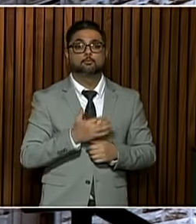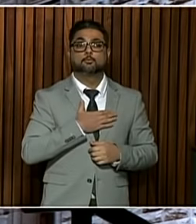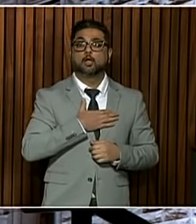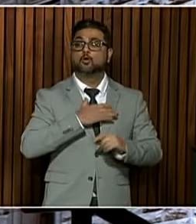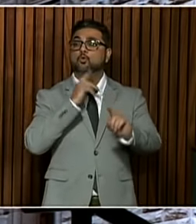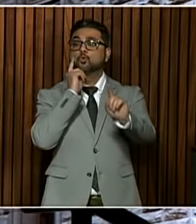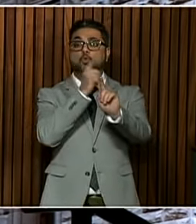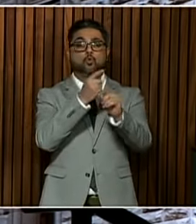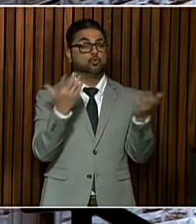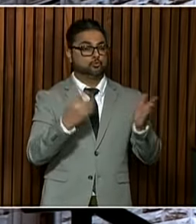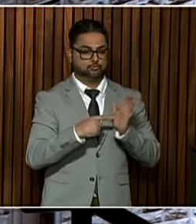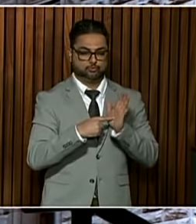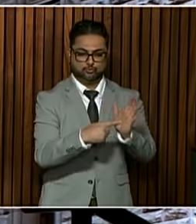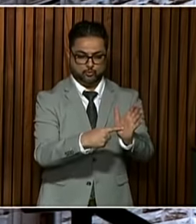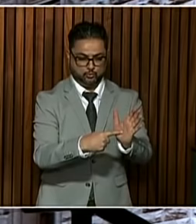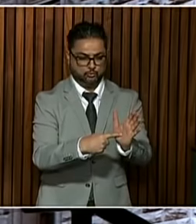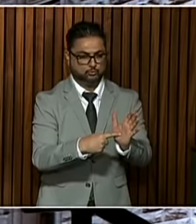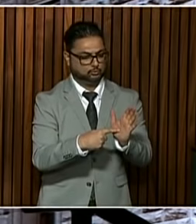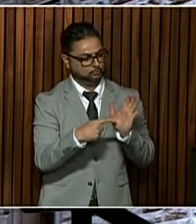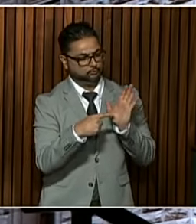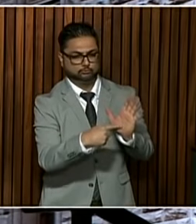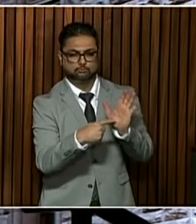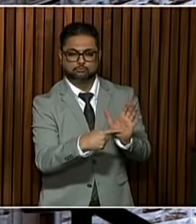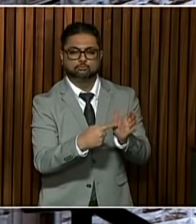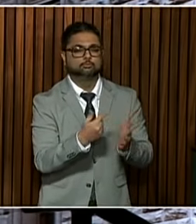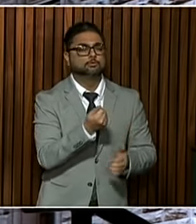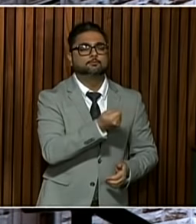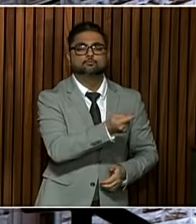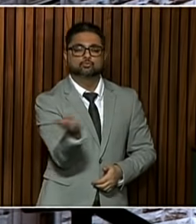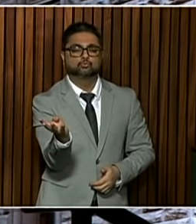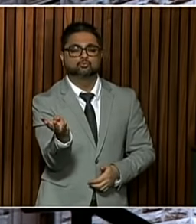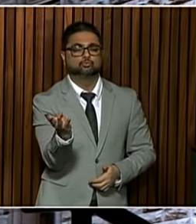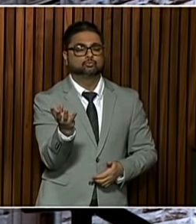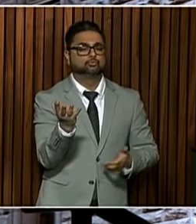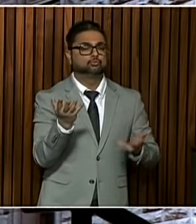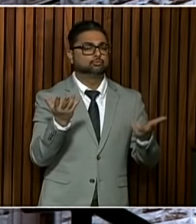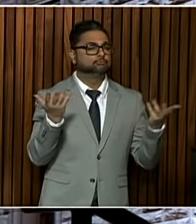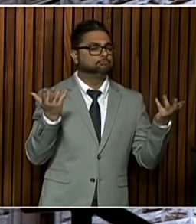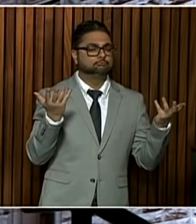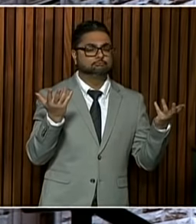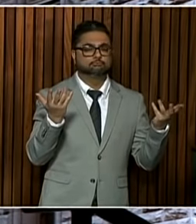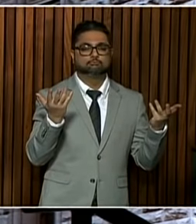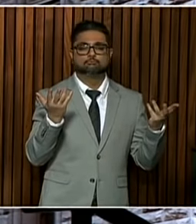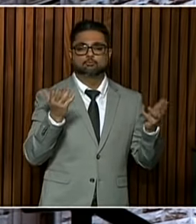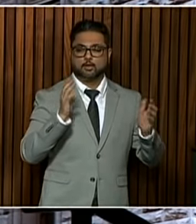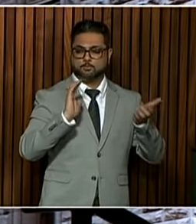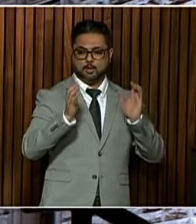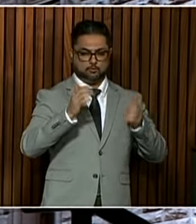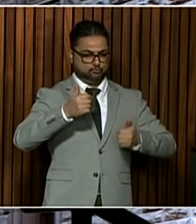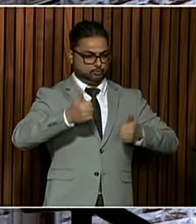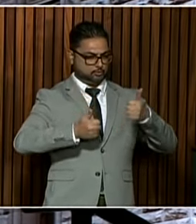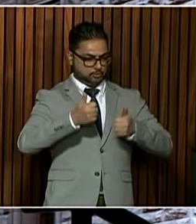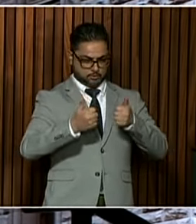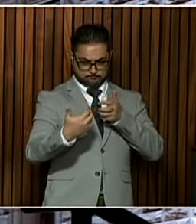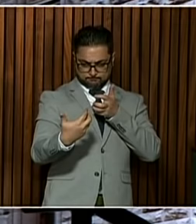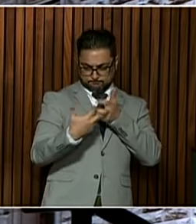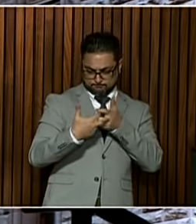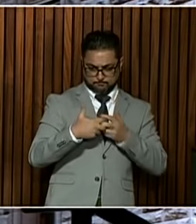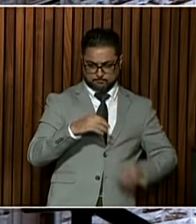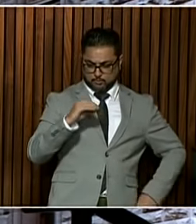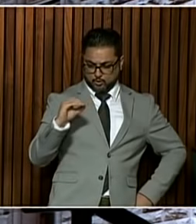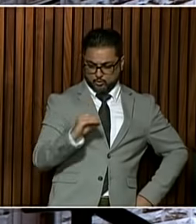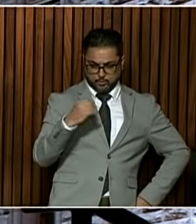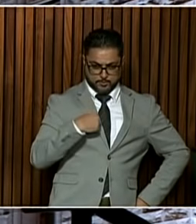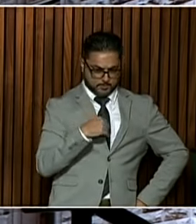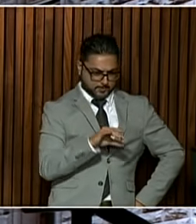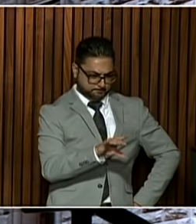say, so which one's closest to excuse me, our Ontario scenario? And we're doing those discussions live time right